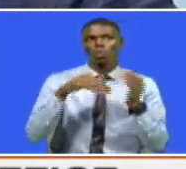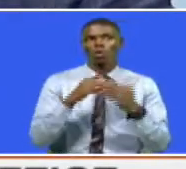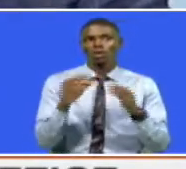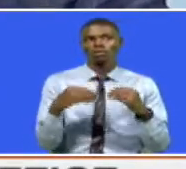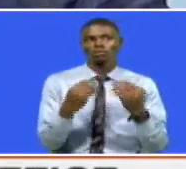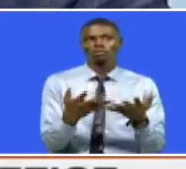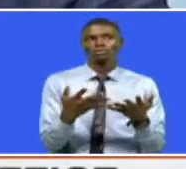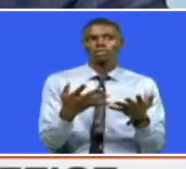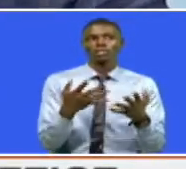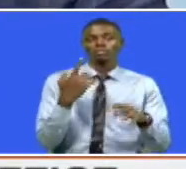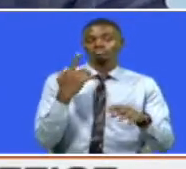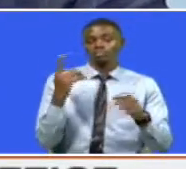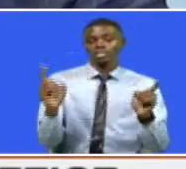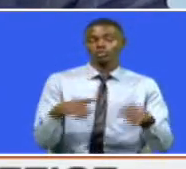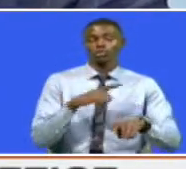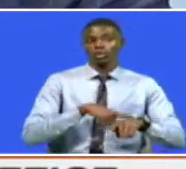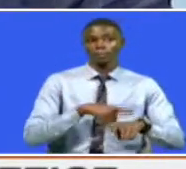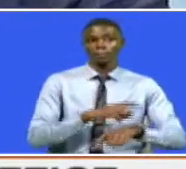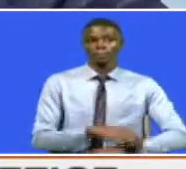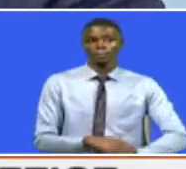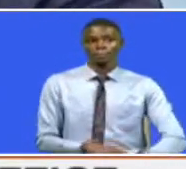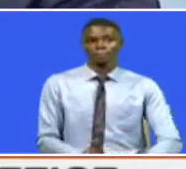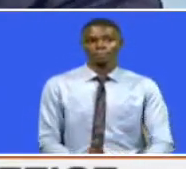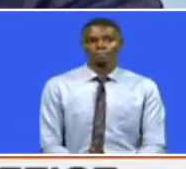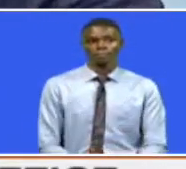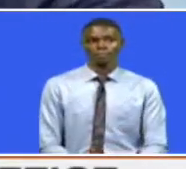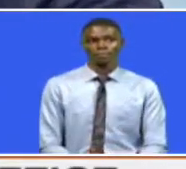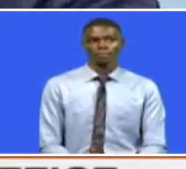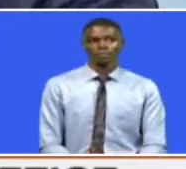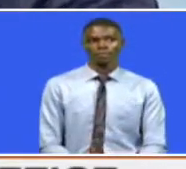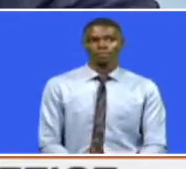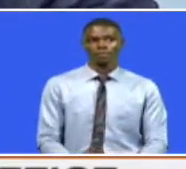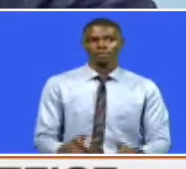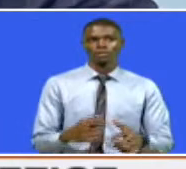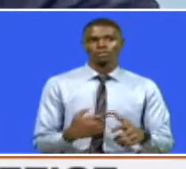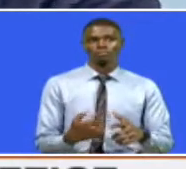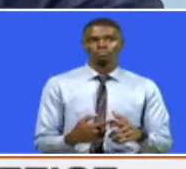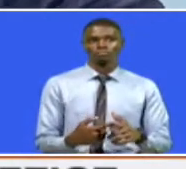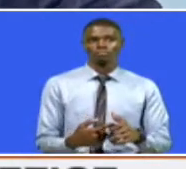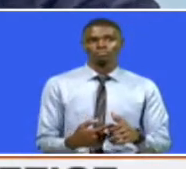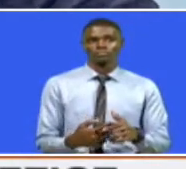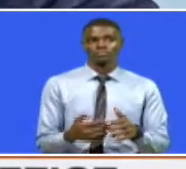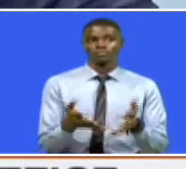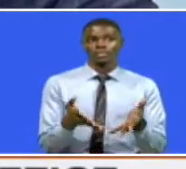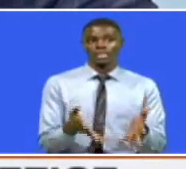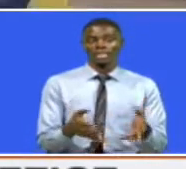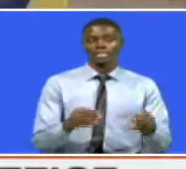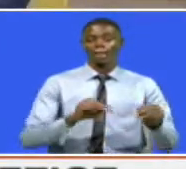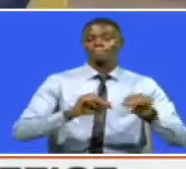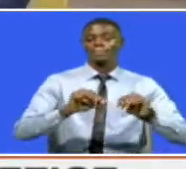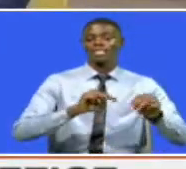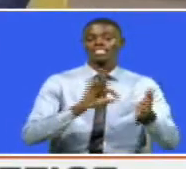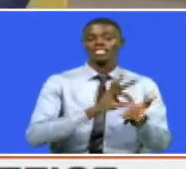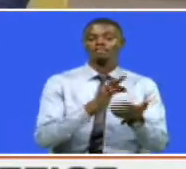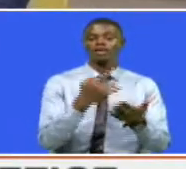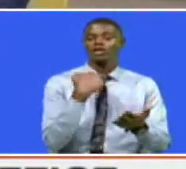within a given period of time. Yeah. And we didn't want to let down the hustlers. Currently, who's managing this fund in the absence of